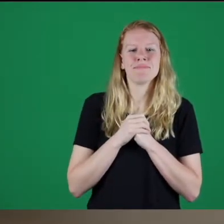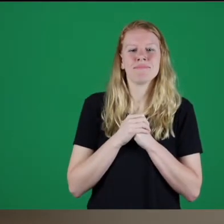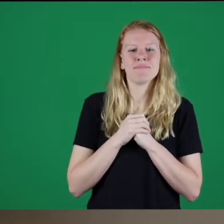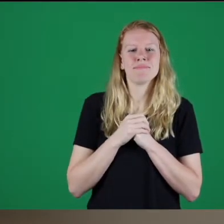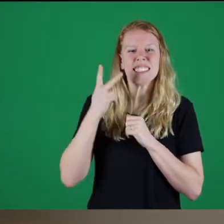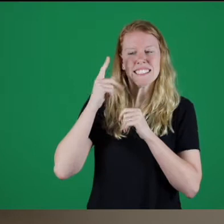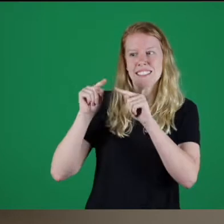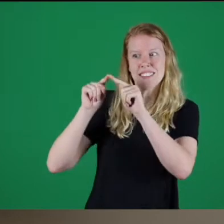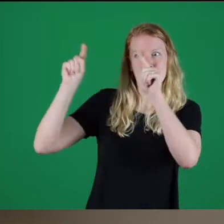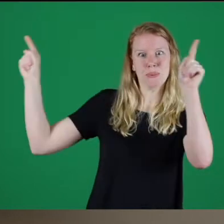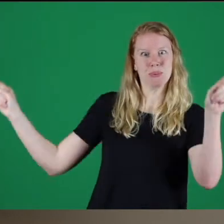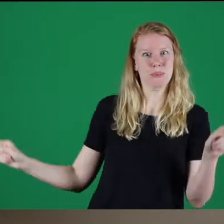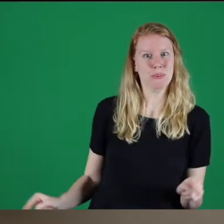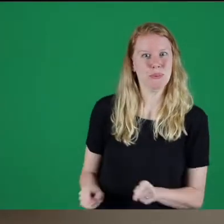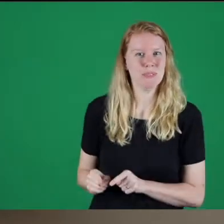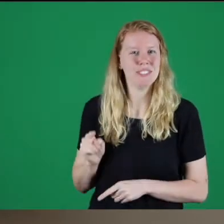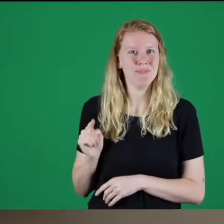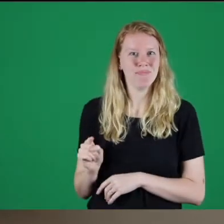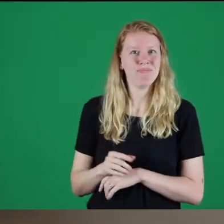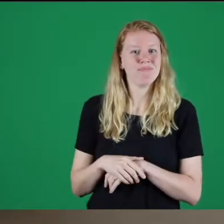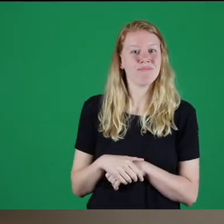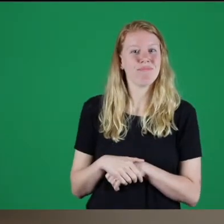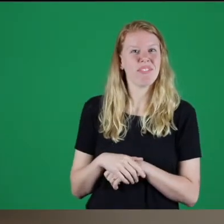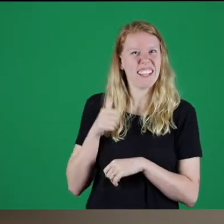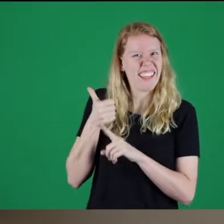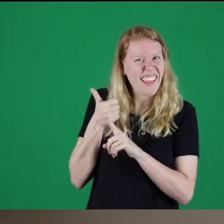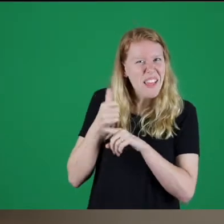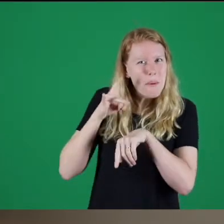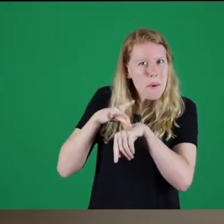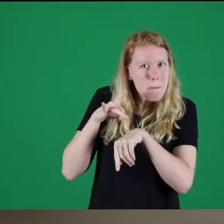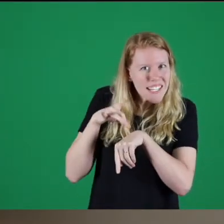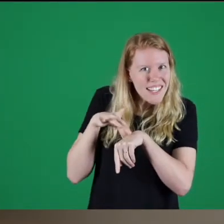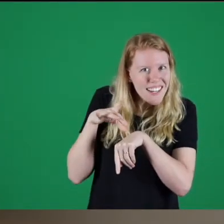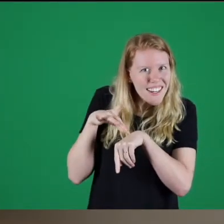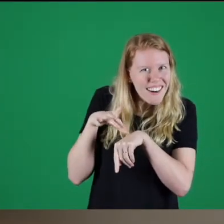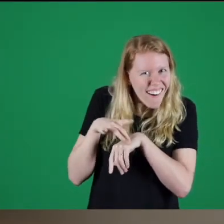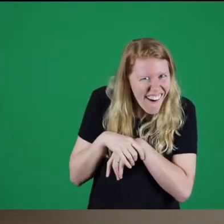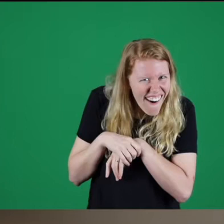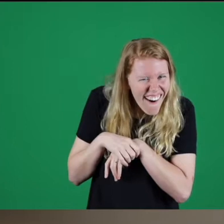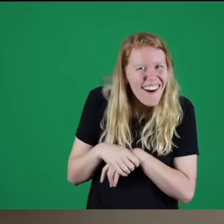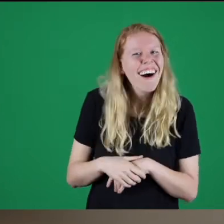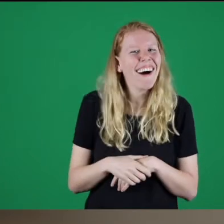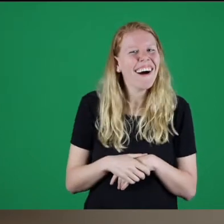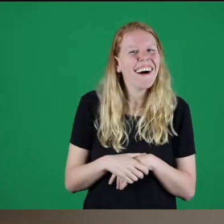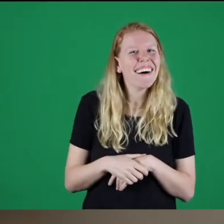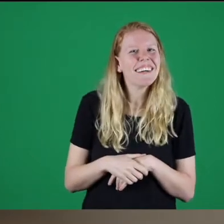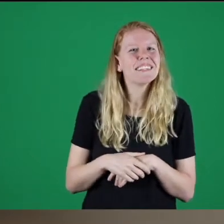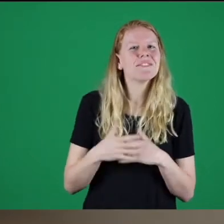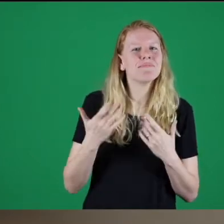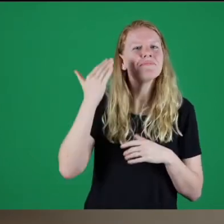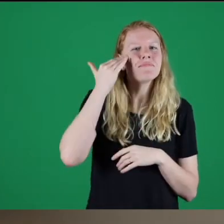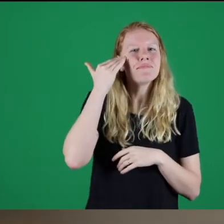incredible. This huge piece right here is a pumpkin. Yes, it is a pumpkin, or